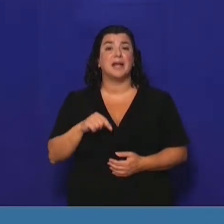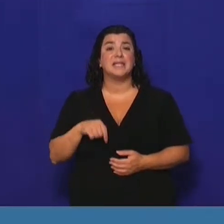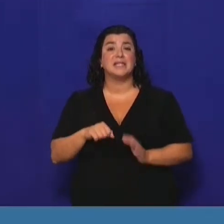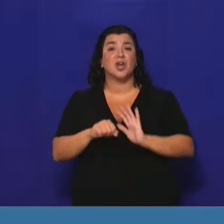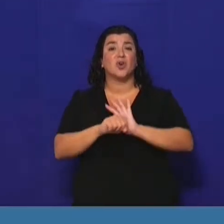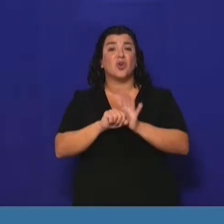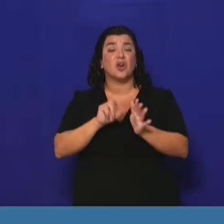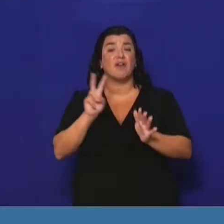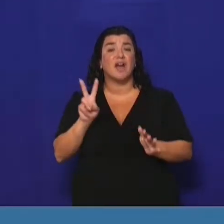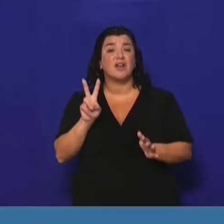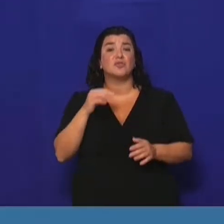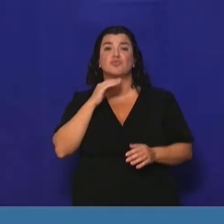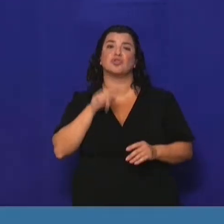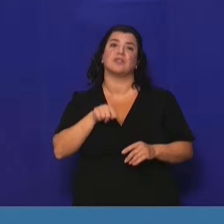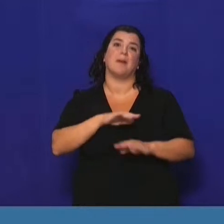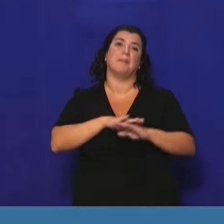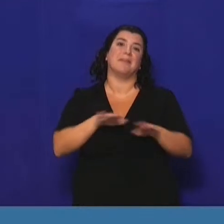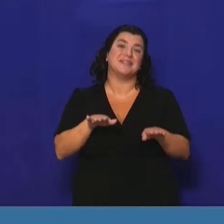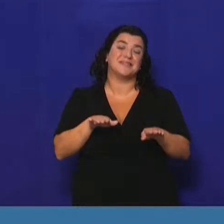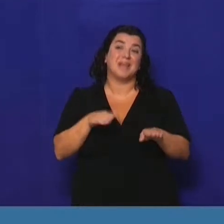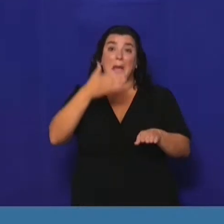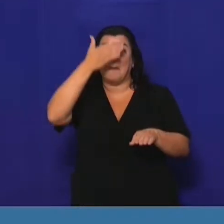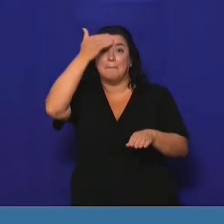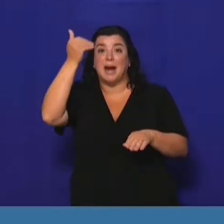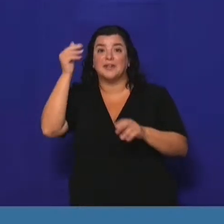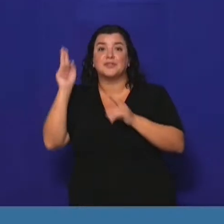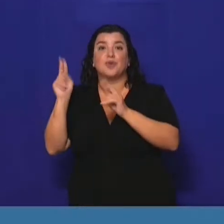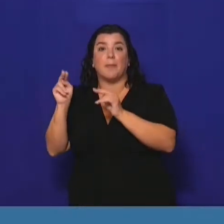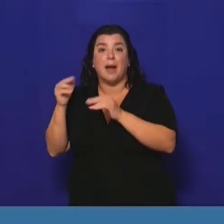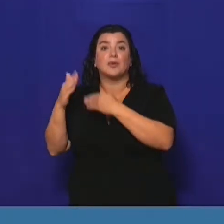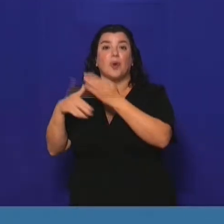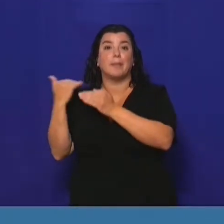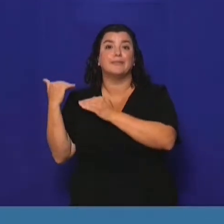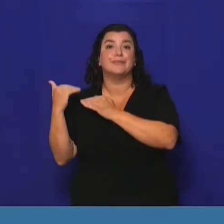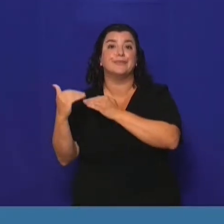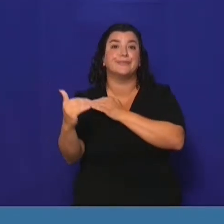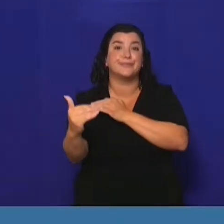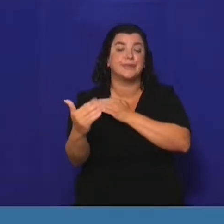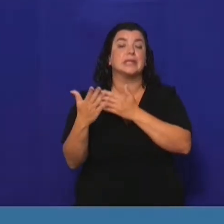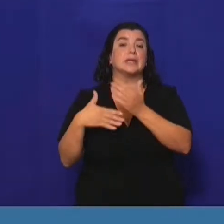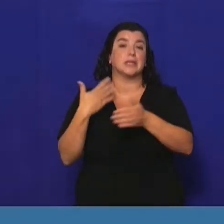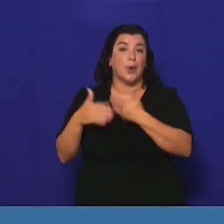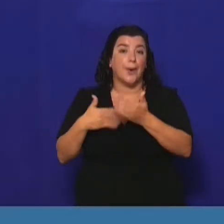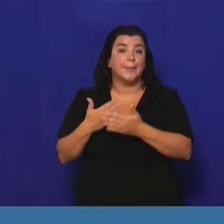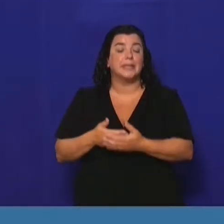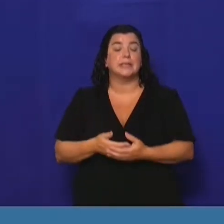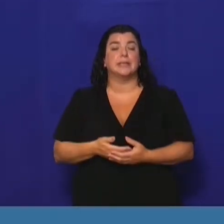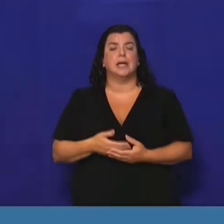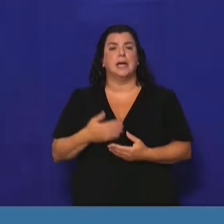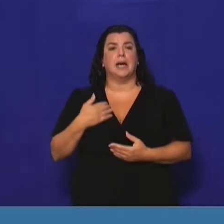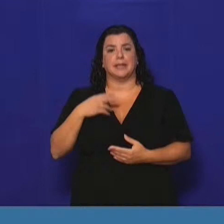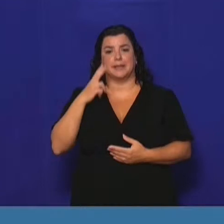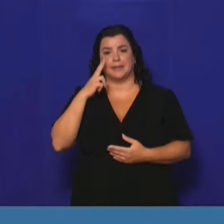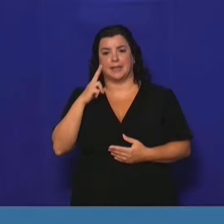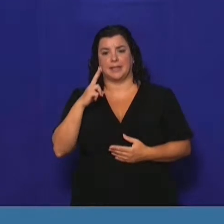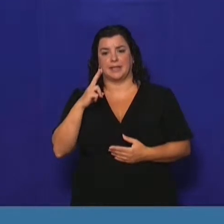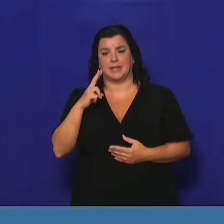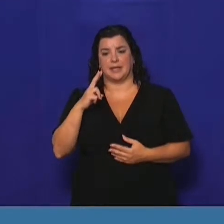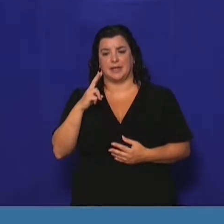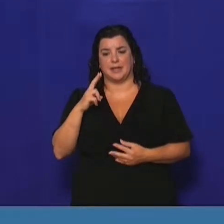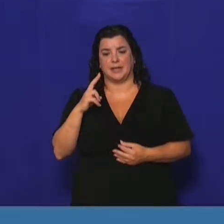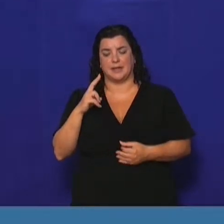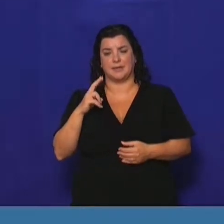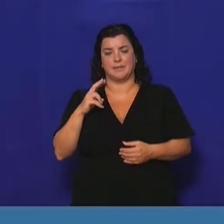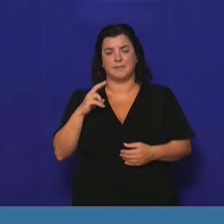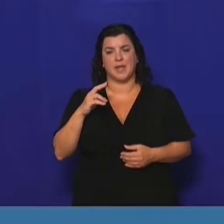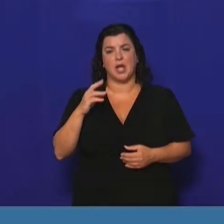biss madwarna, il-mart li ieħor baqa' għaddej. Xi ħaġa li rajna li hija ta' inkoraġġiment li ċertu mart infettiv